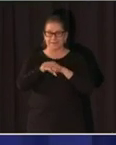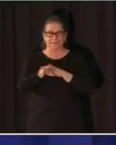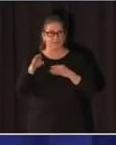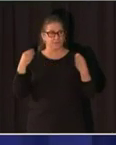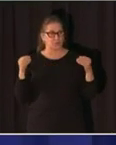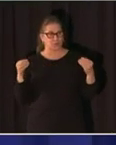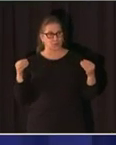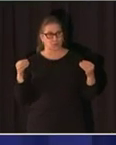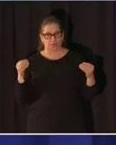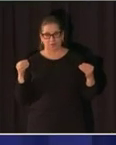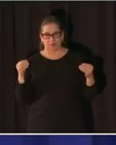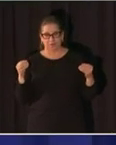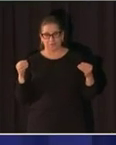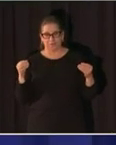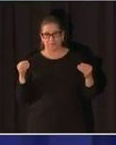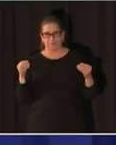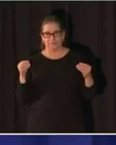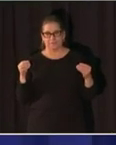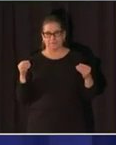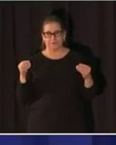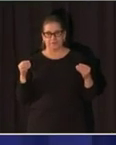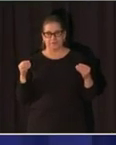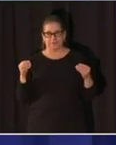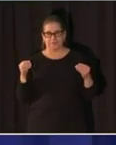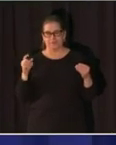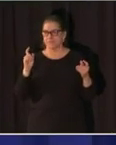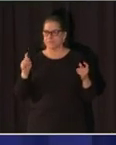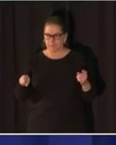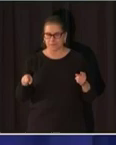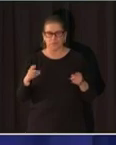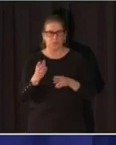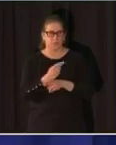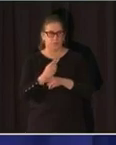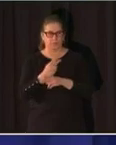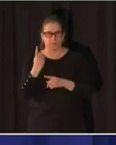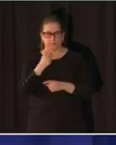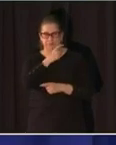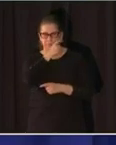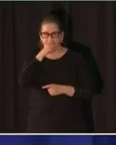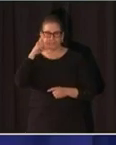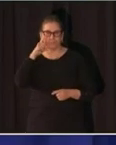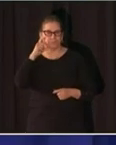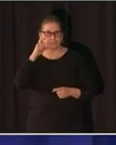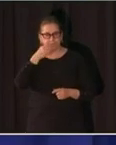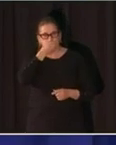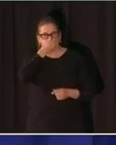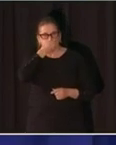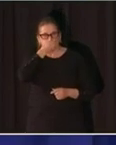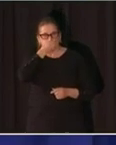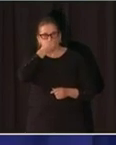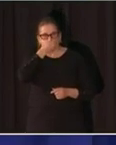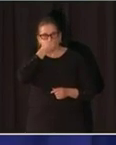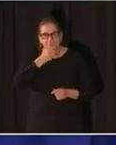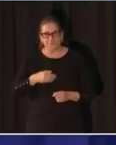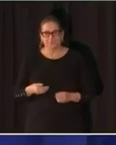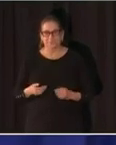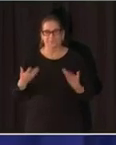order, that you wear a face covering. Okay, thank you, everybody.